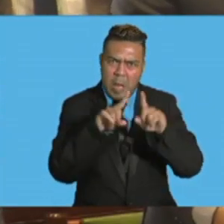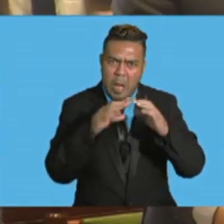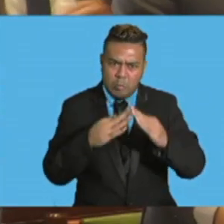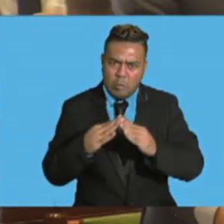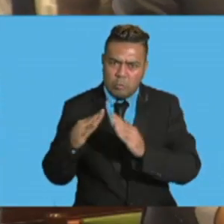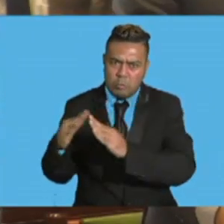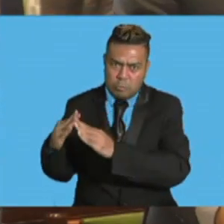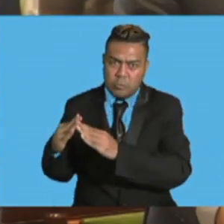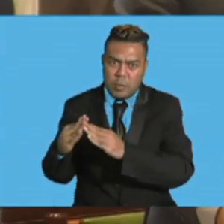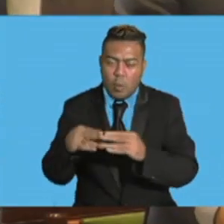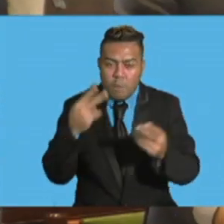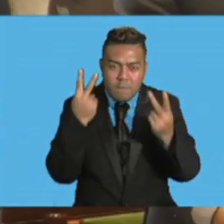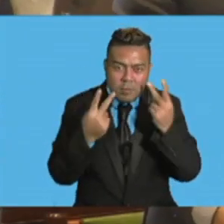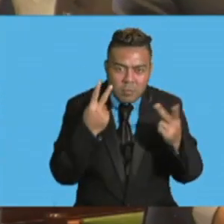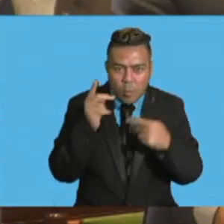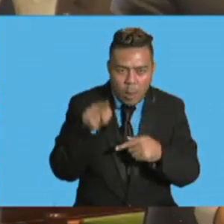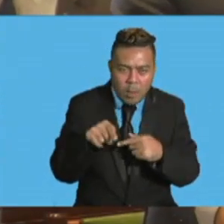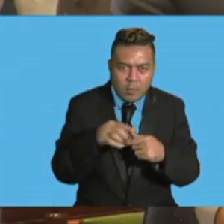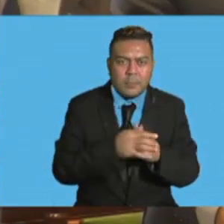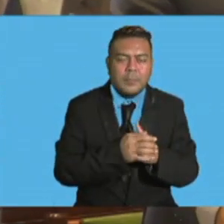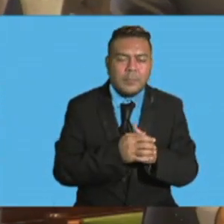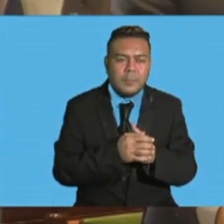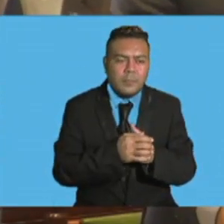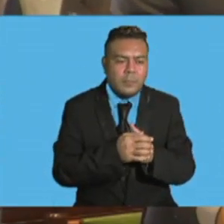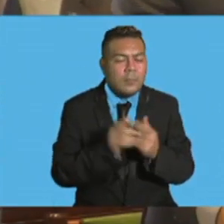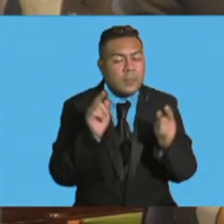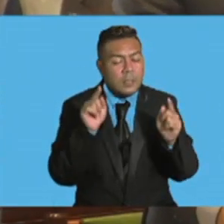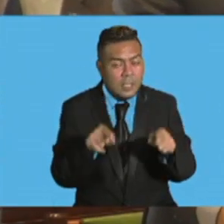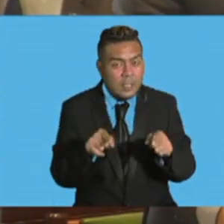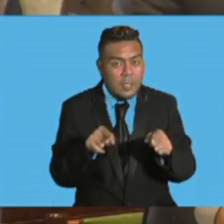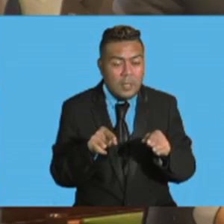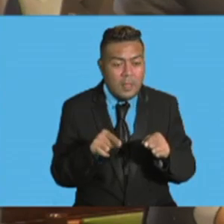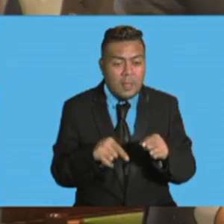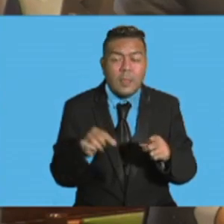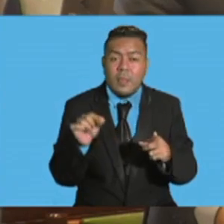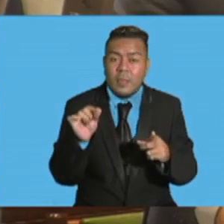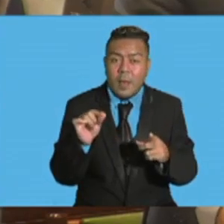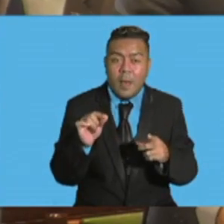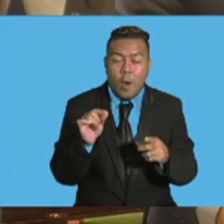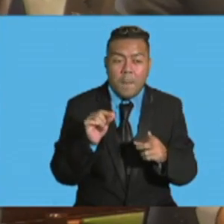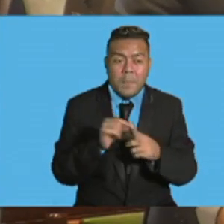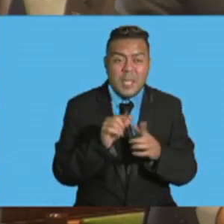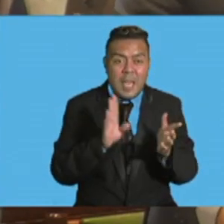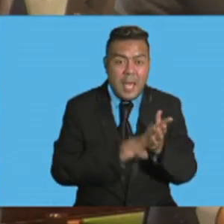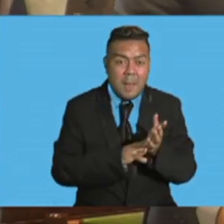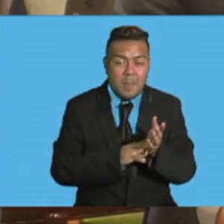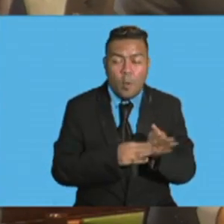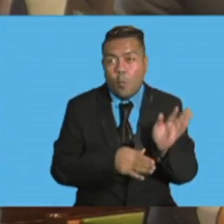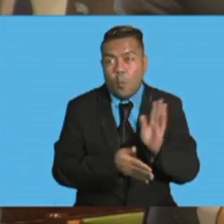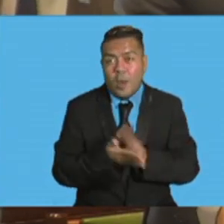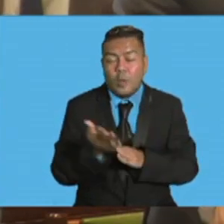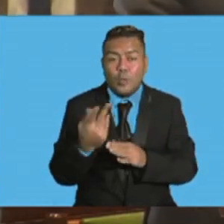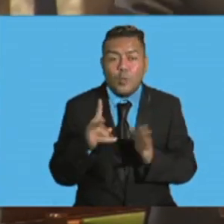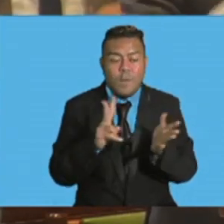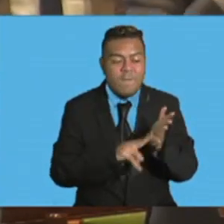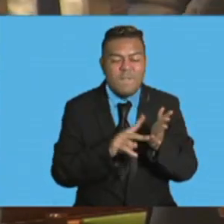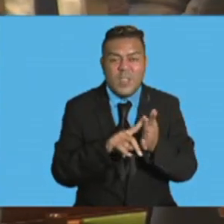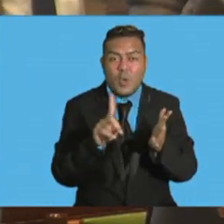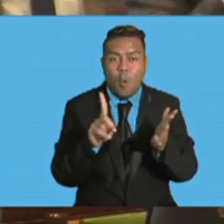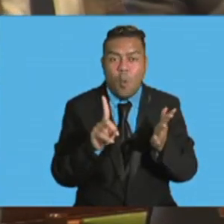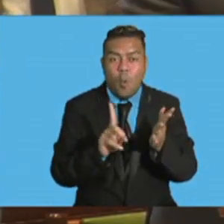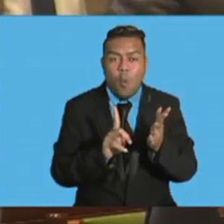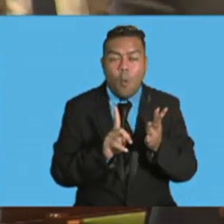Of course, during that particular event, the Honourable Prime Minister was in Vio Island, where we launched the